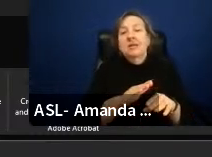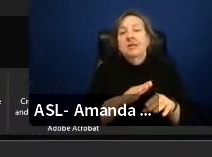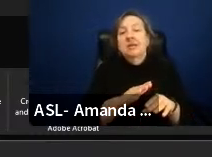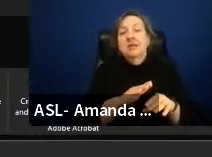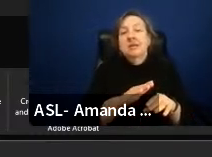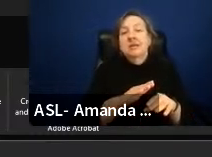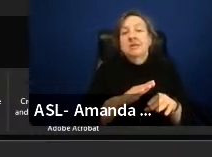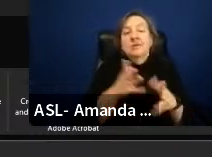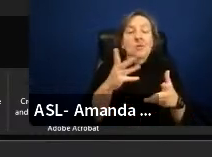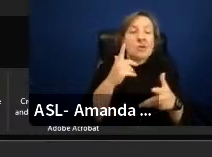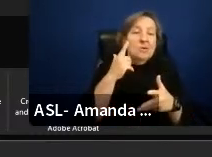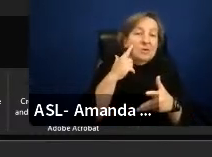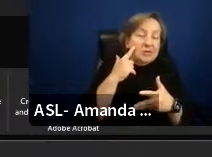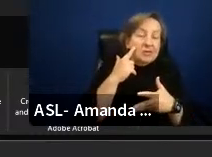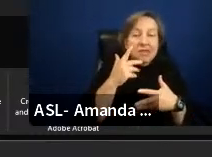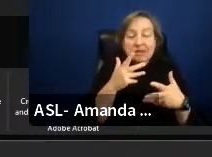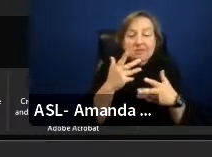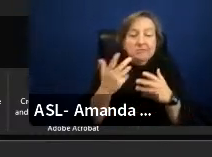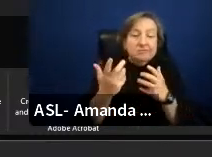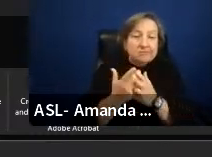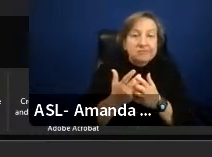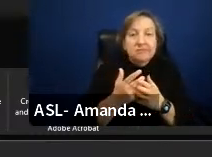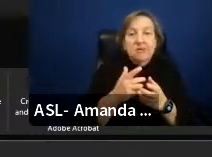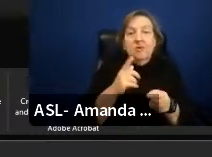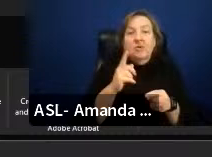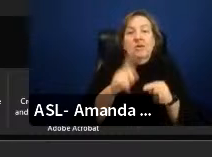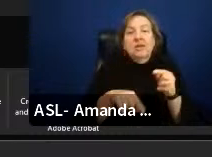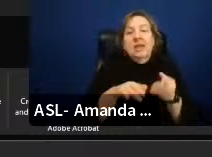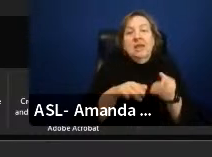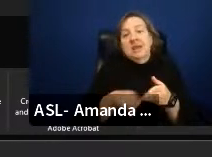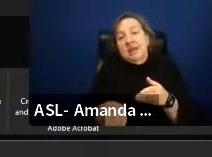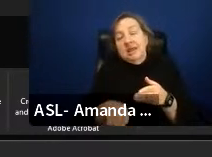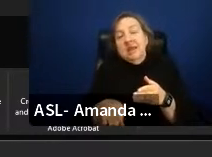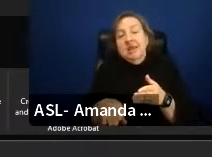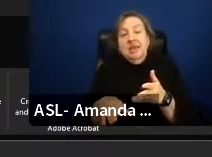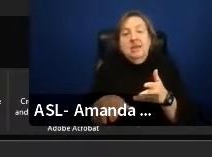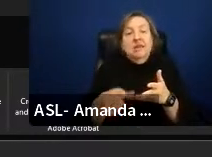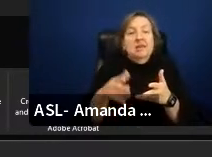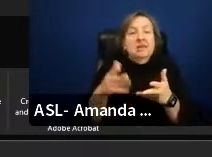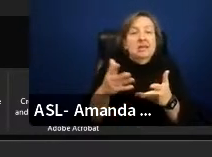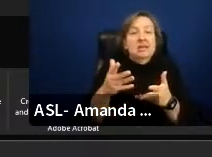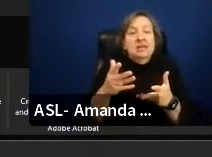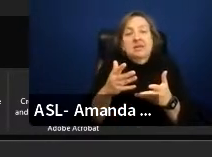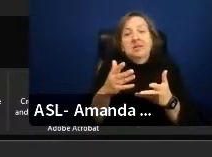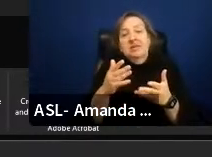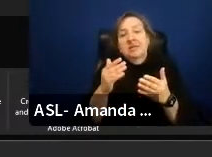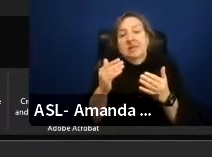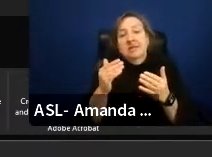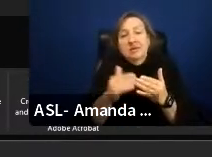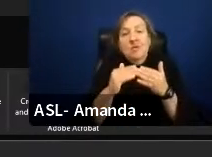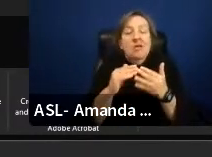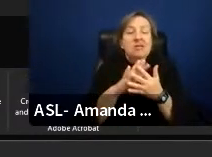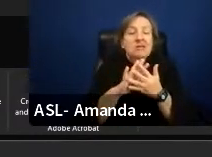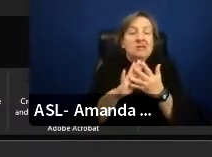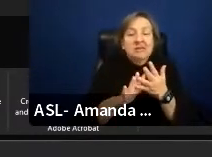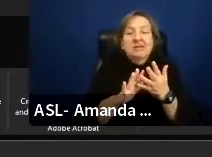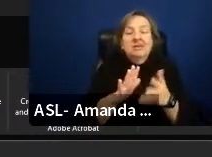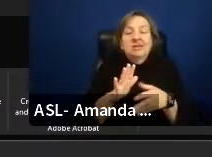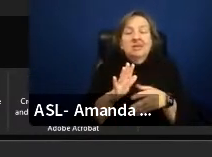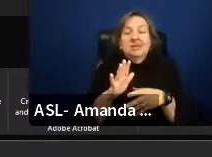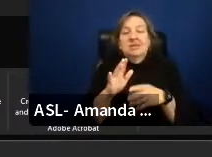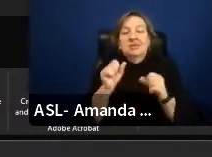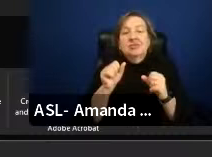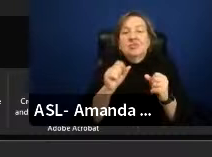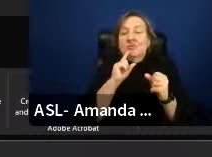person has, or you can't exclude based on the quality that you think a person doesn't. Okay. And so that could get